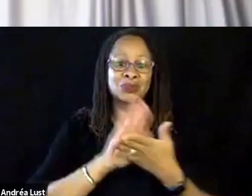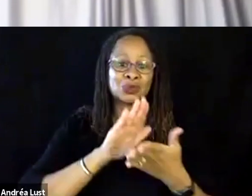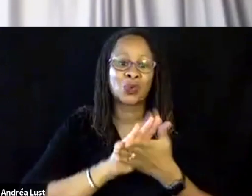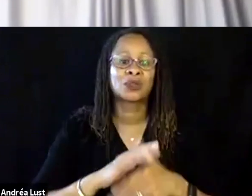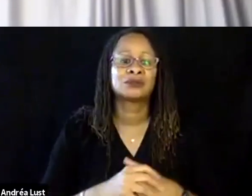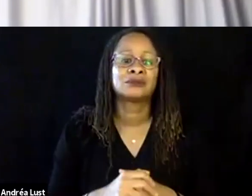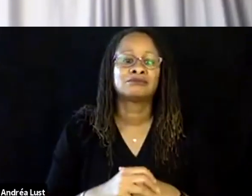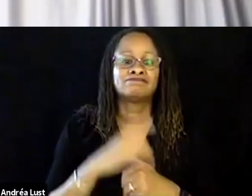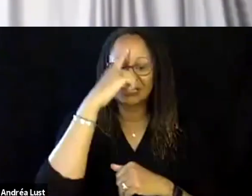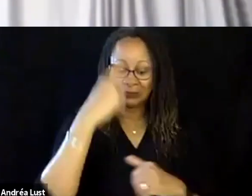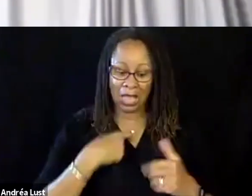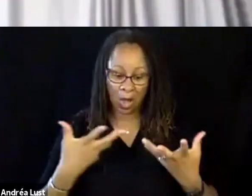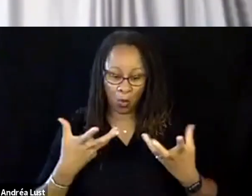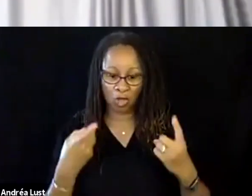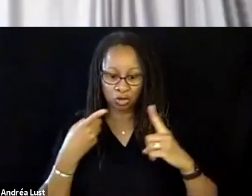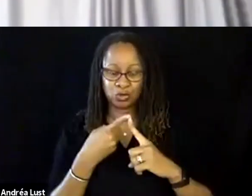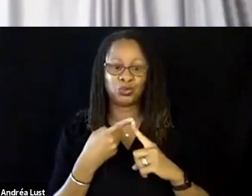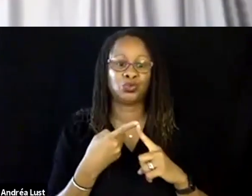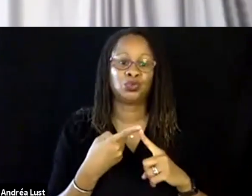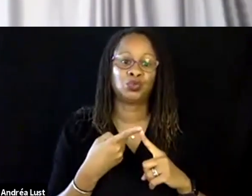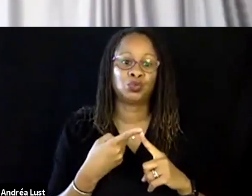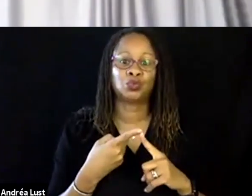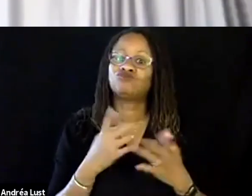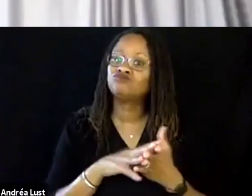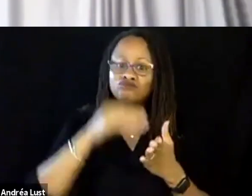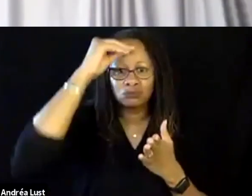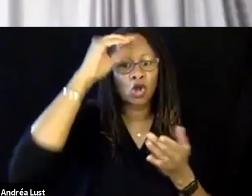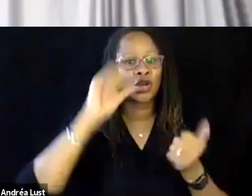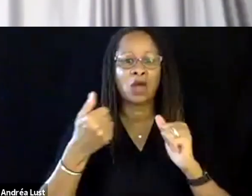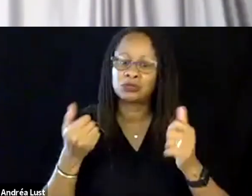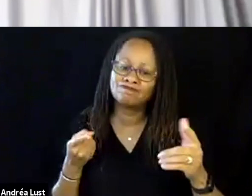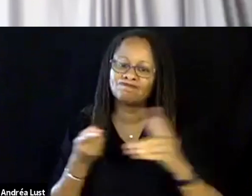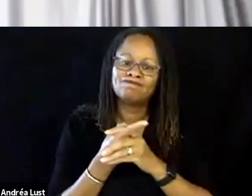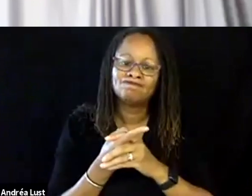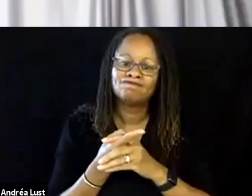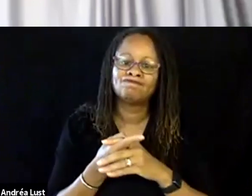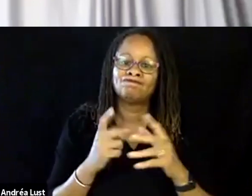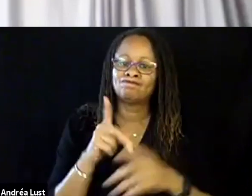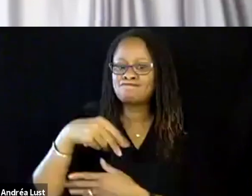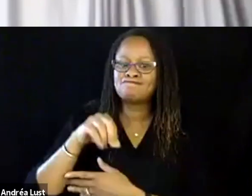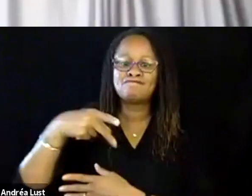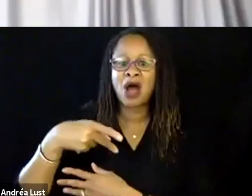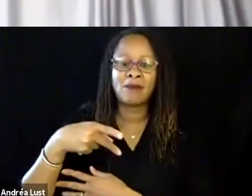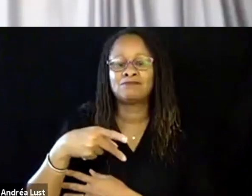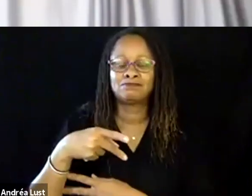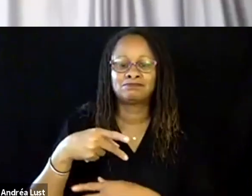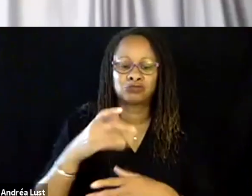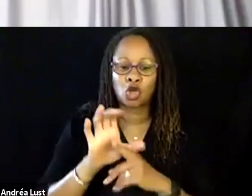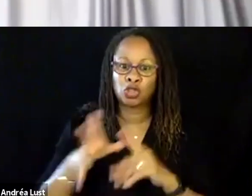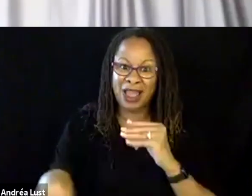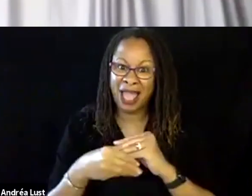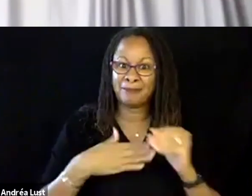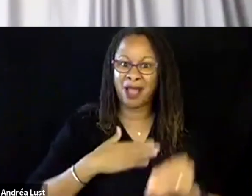I wanted to learn how to interject pop culture, interject disability into pop culture